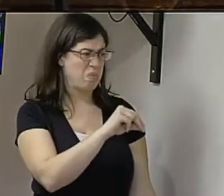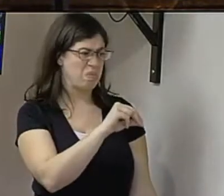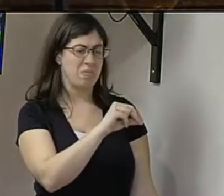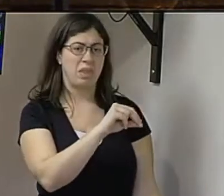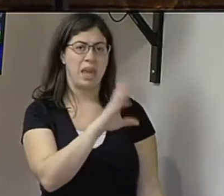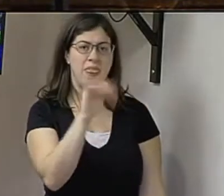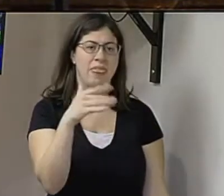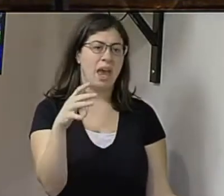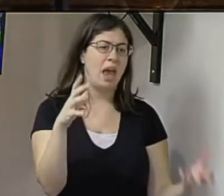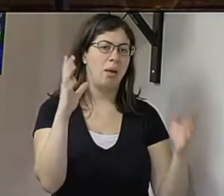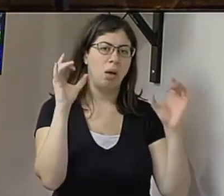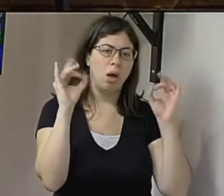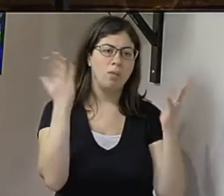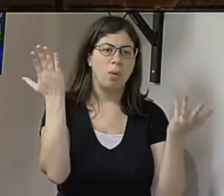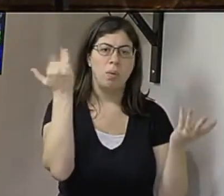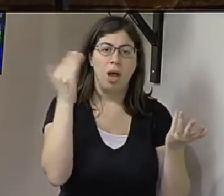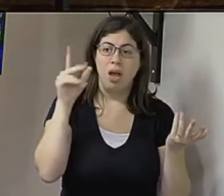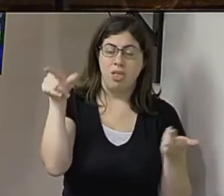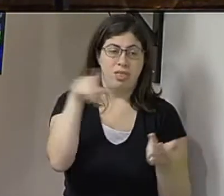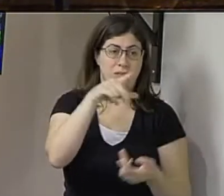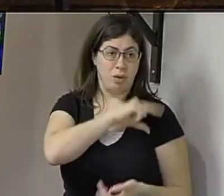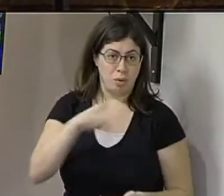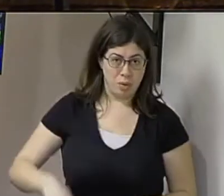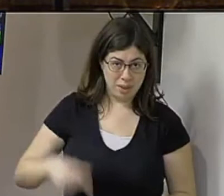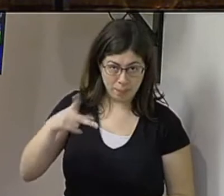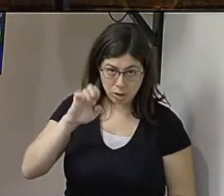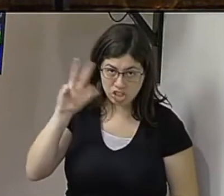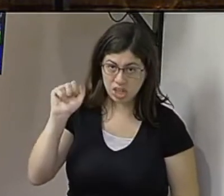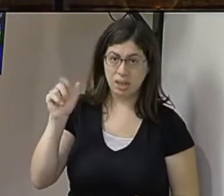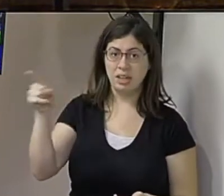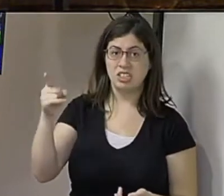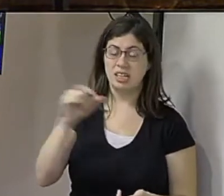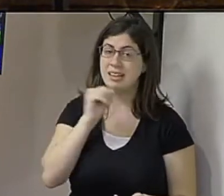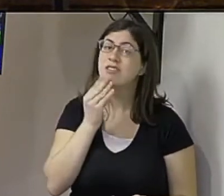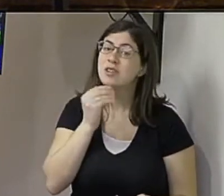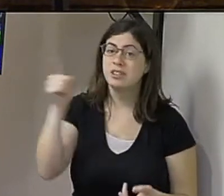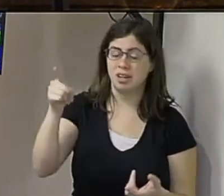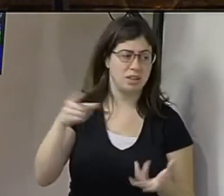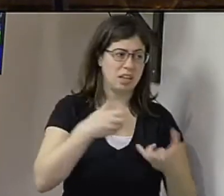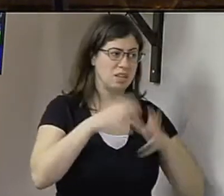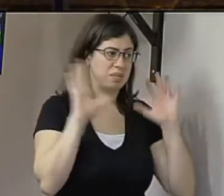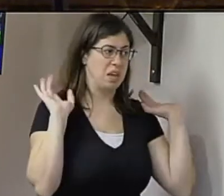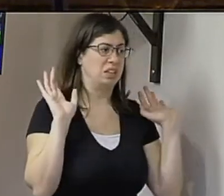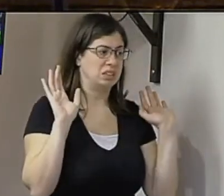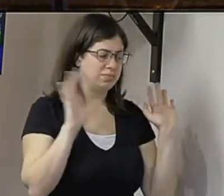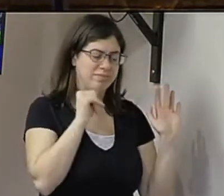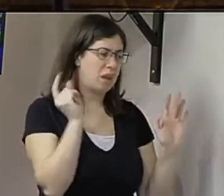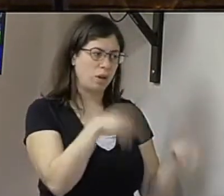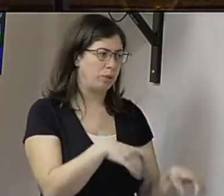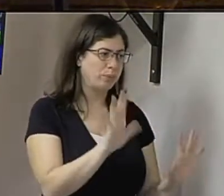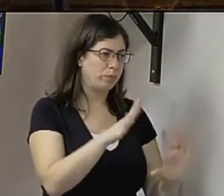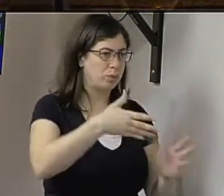total debauch when the Persian queen, right, who's a Gentile, is like, yeah, that's too much of a party. I'm not going to come.